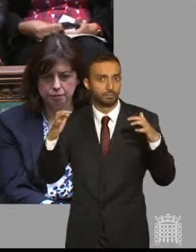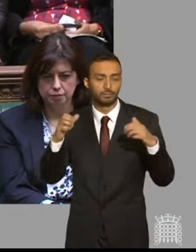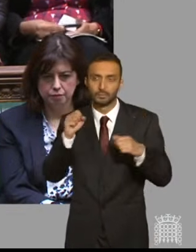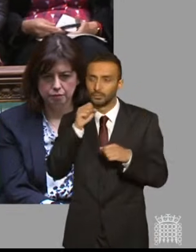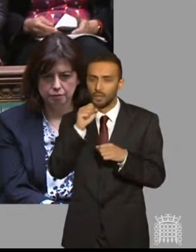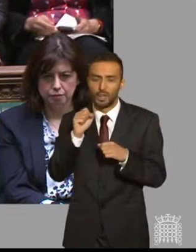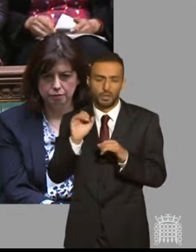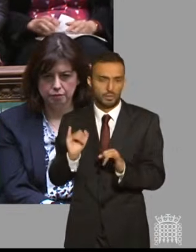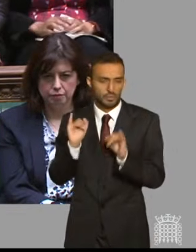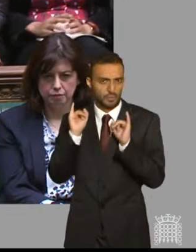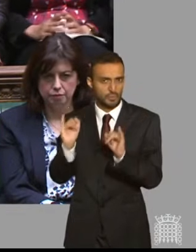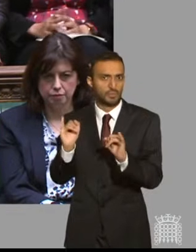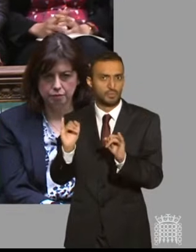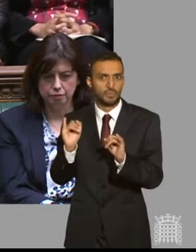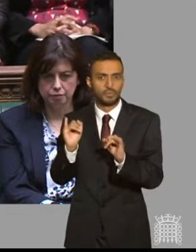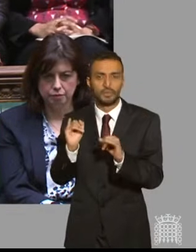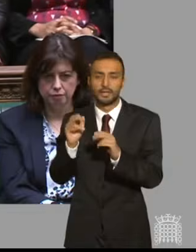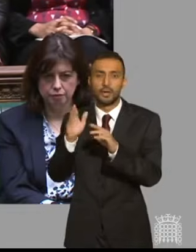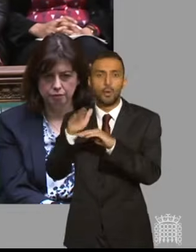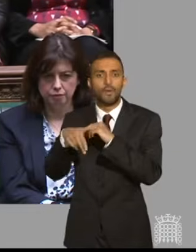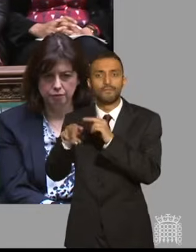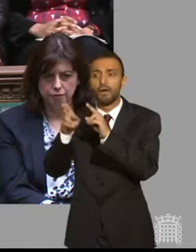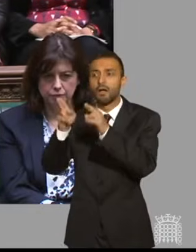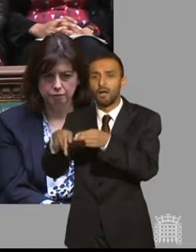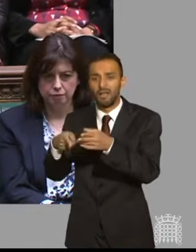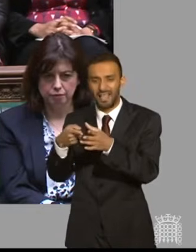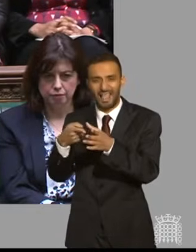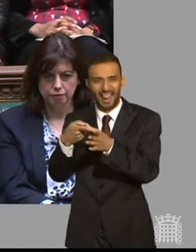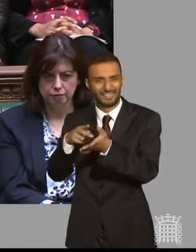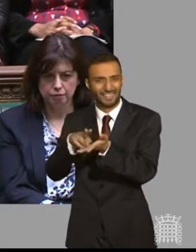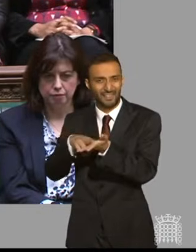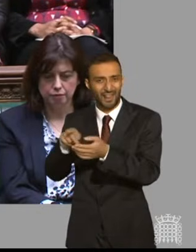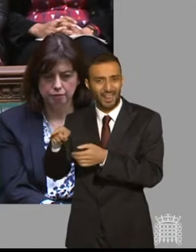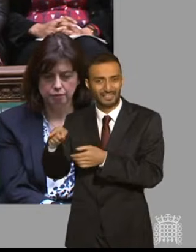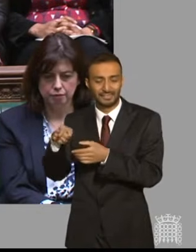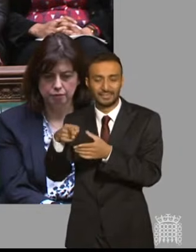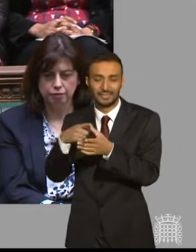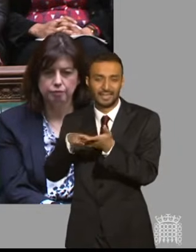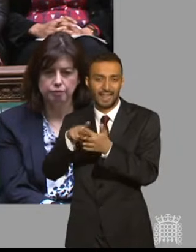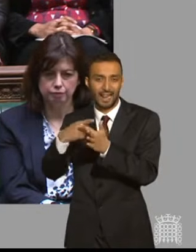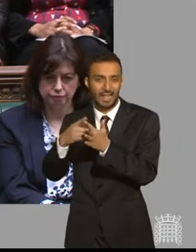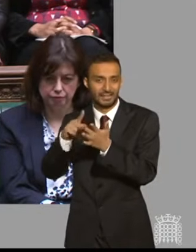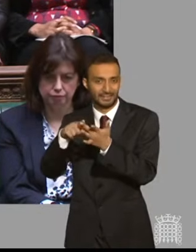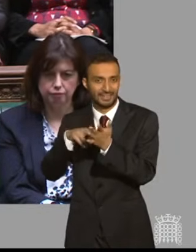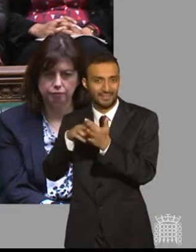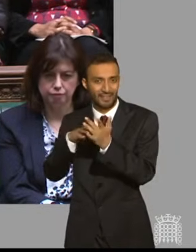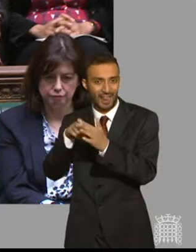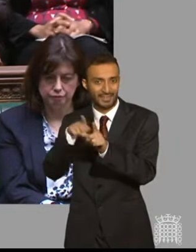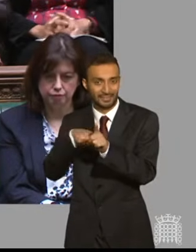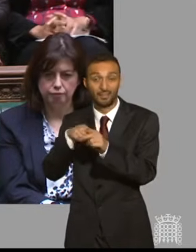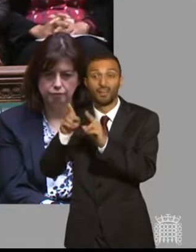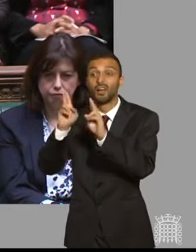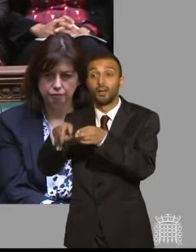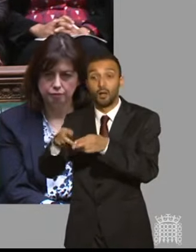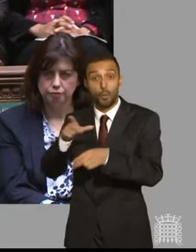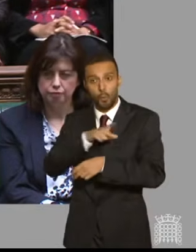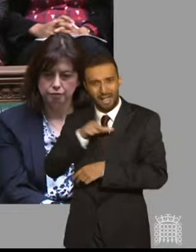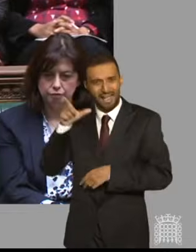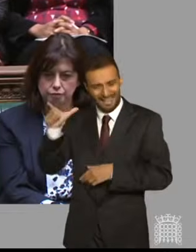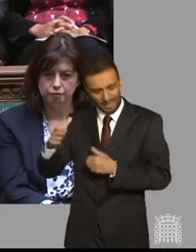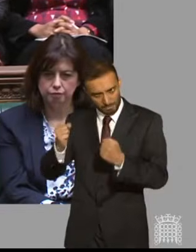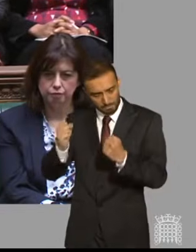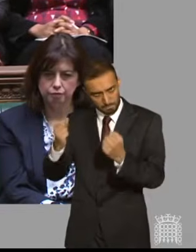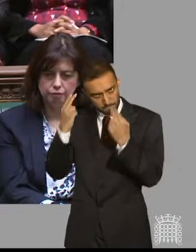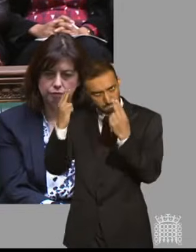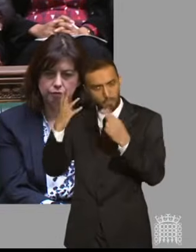Minister said, died because of his efforts to expose the corruption of the Putin regime. It is a reminder that Putin has stolen